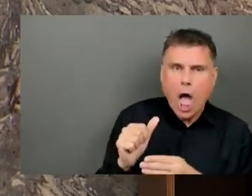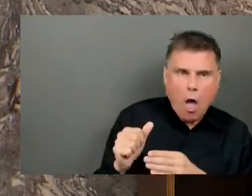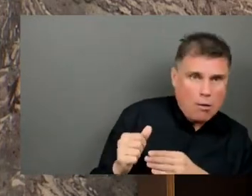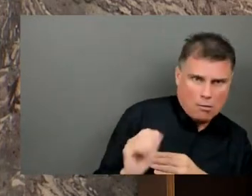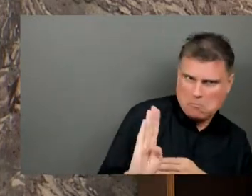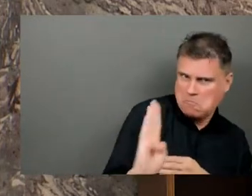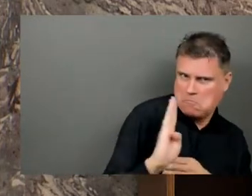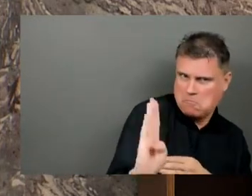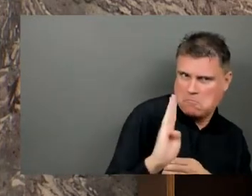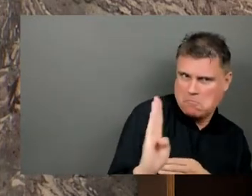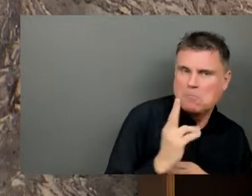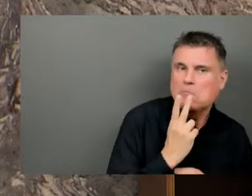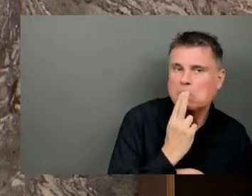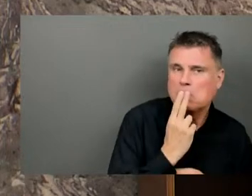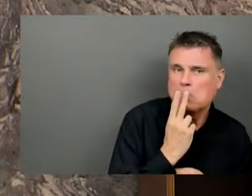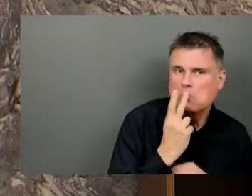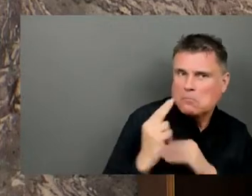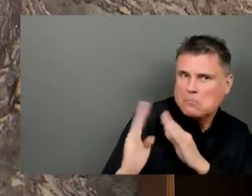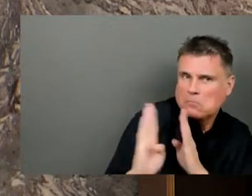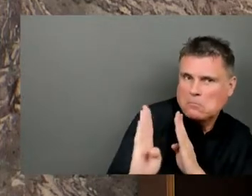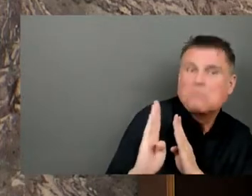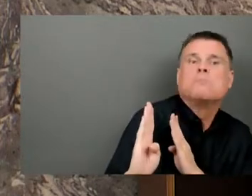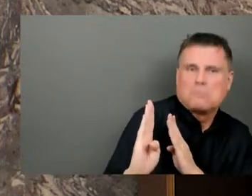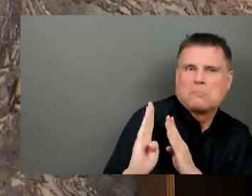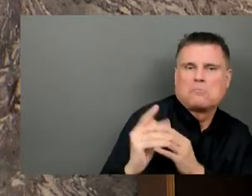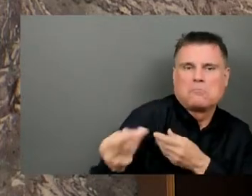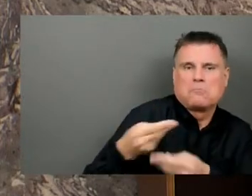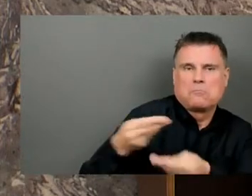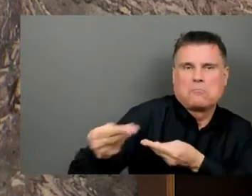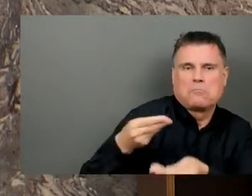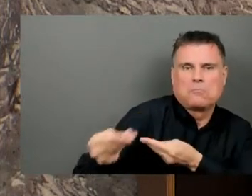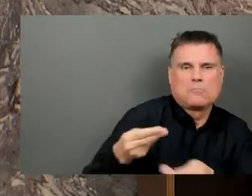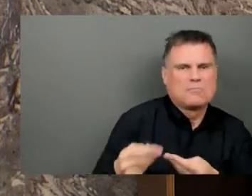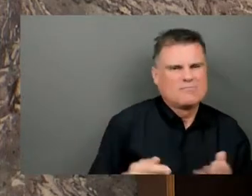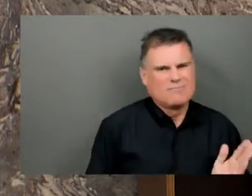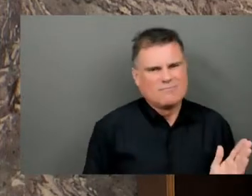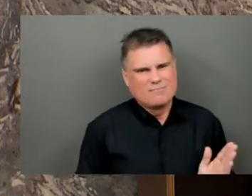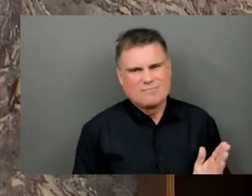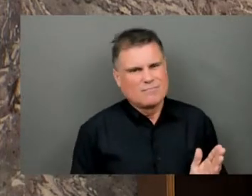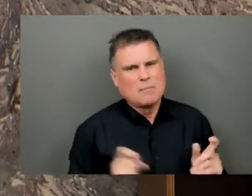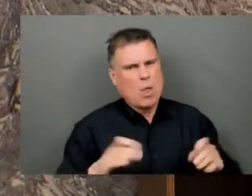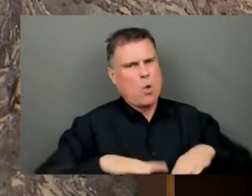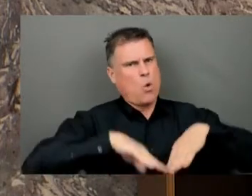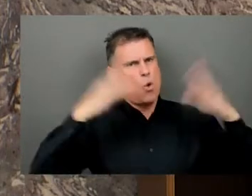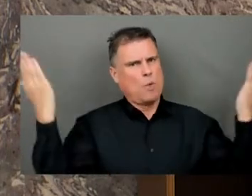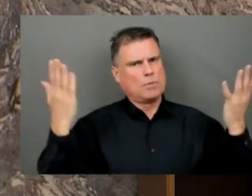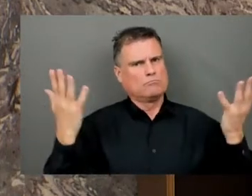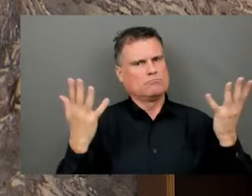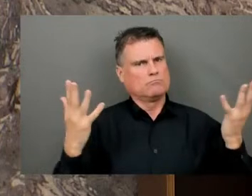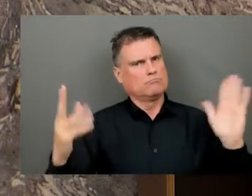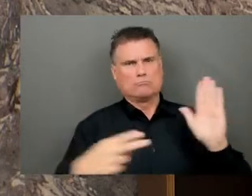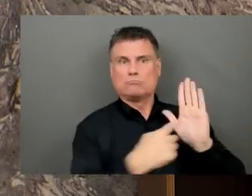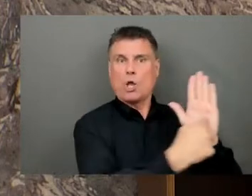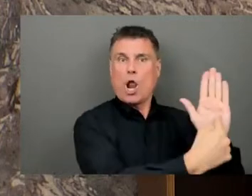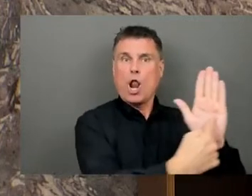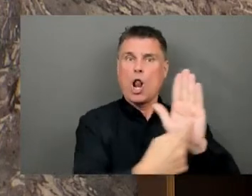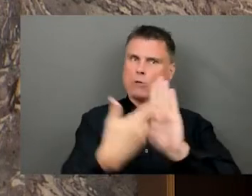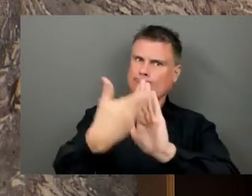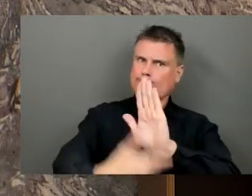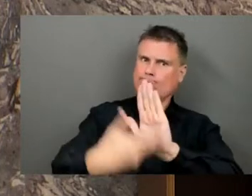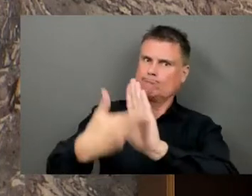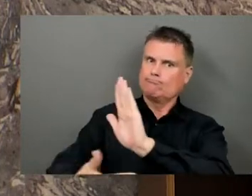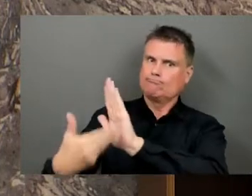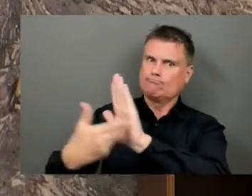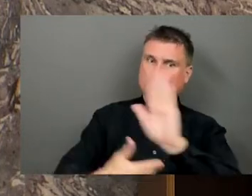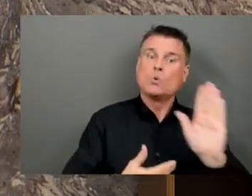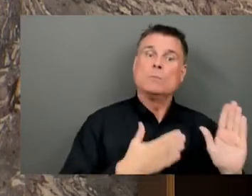allowed in, and that changes be made as required. So again, we urge the government to support this motion, to support